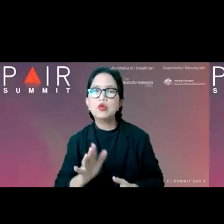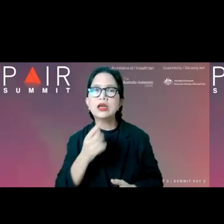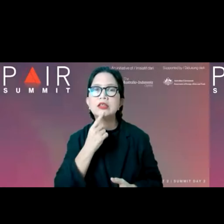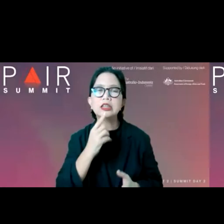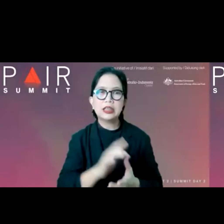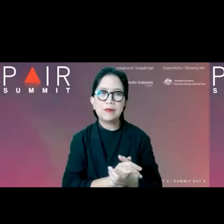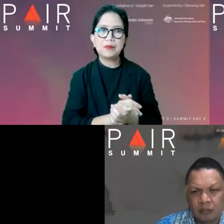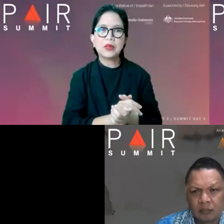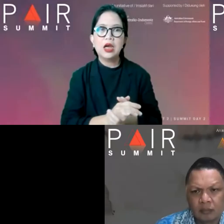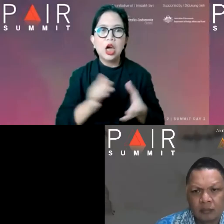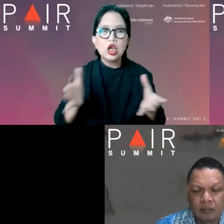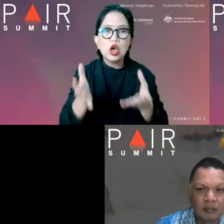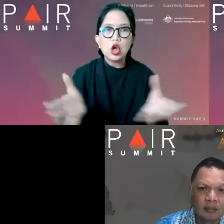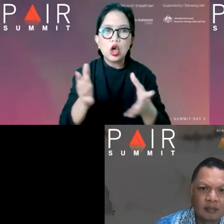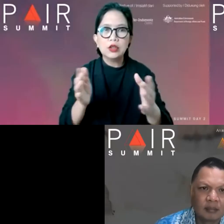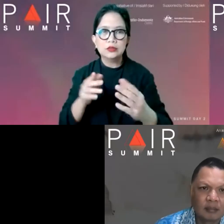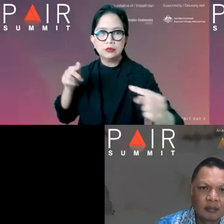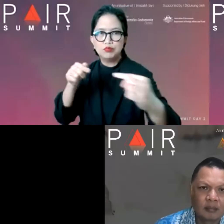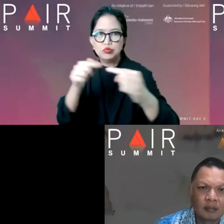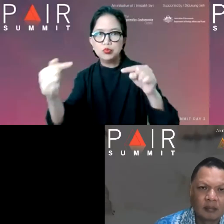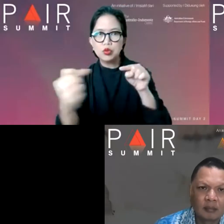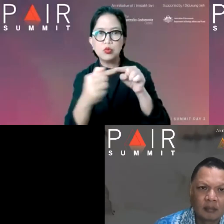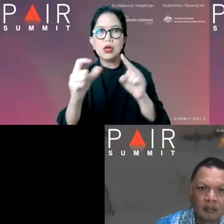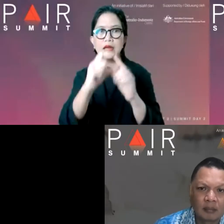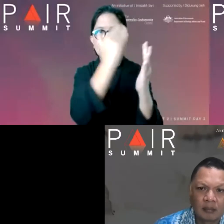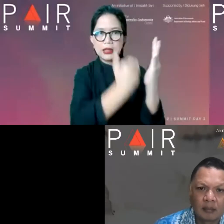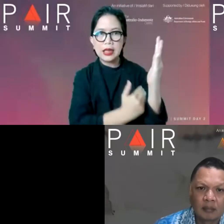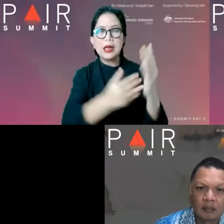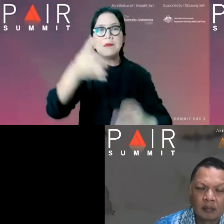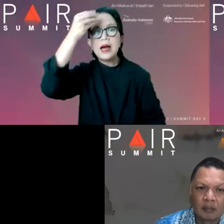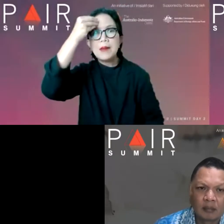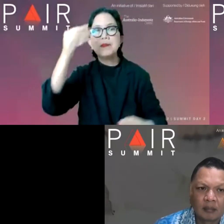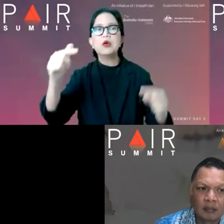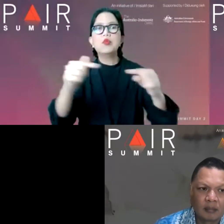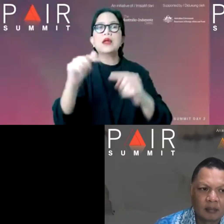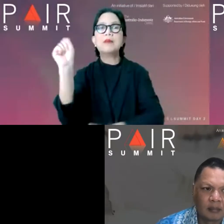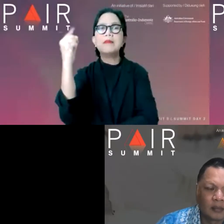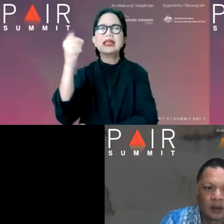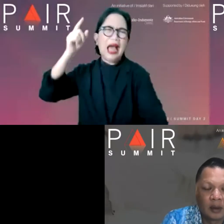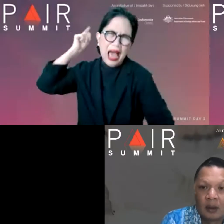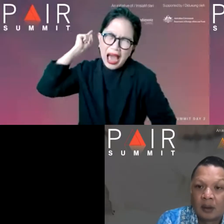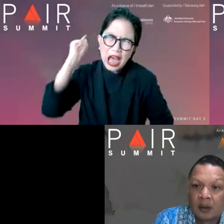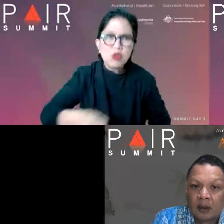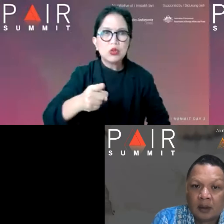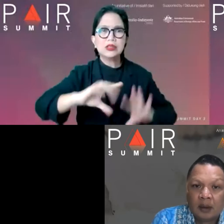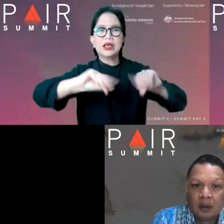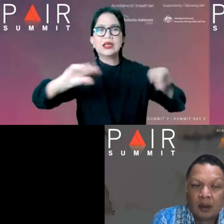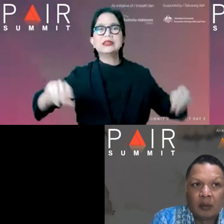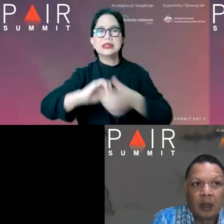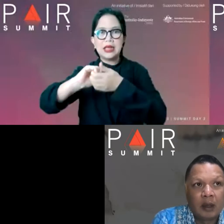an understanding amongst governments that they have to work together better, or is this one of the challenges of the